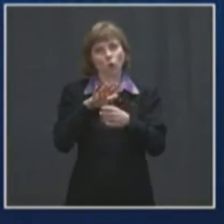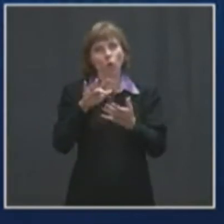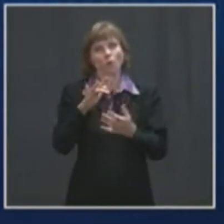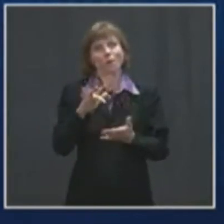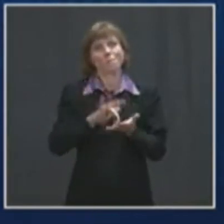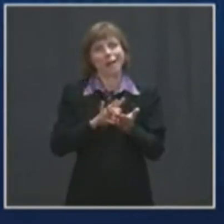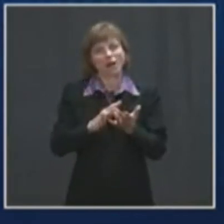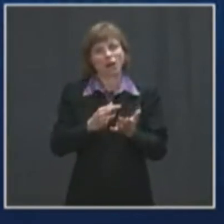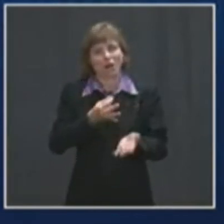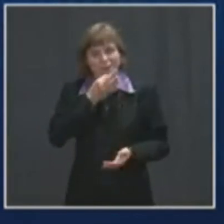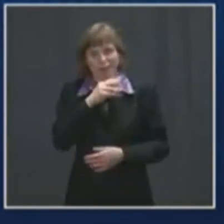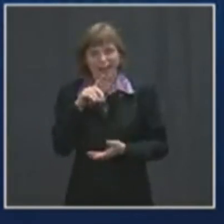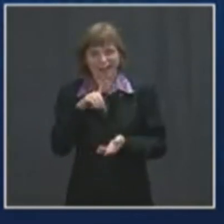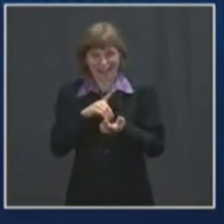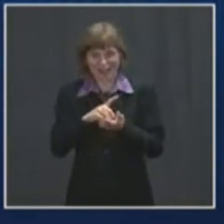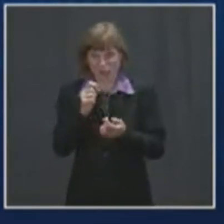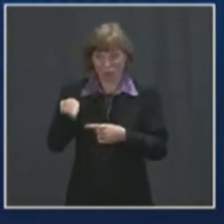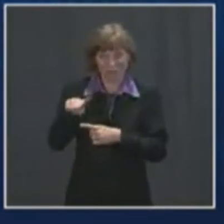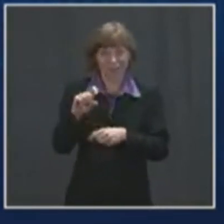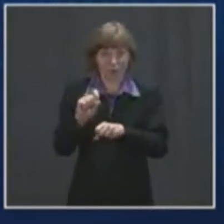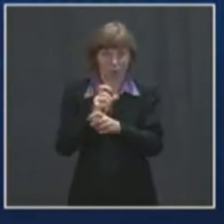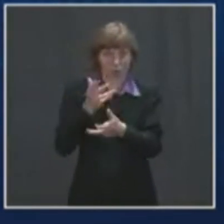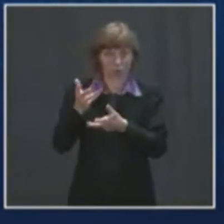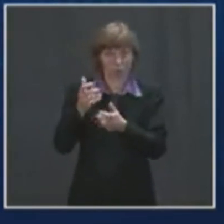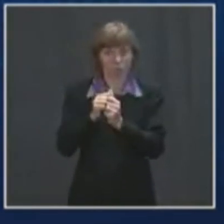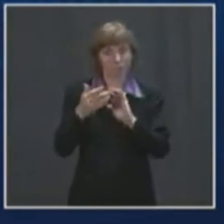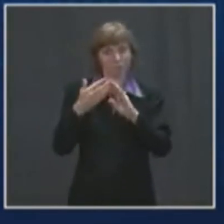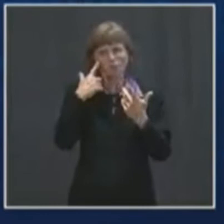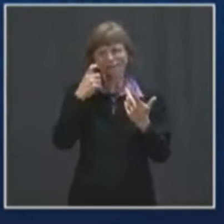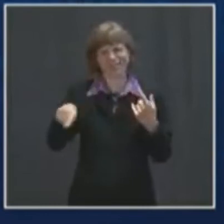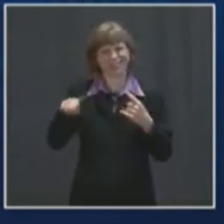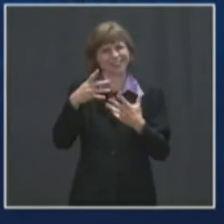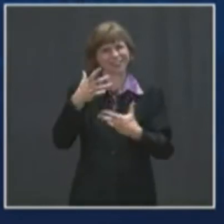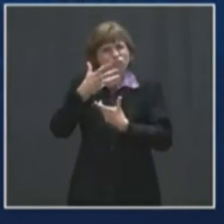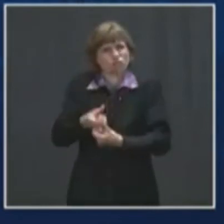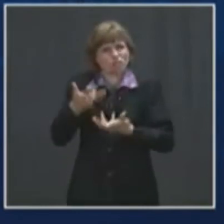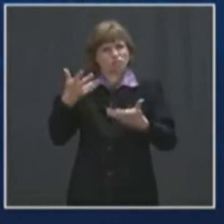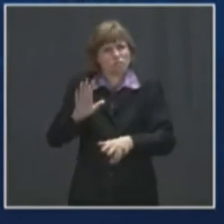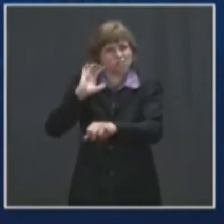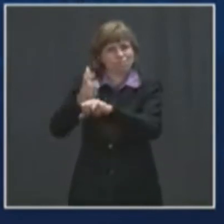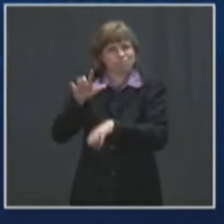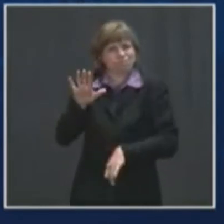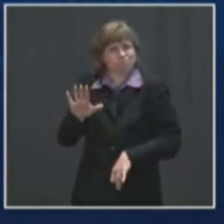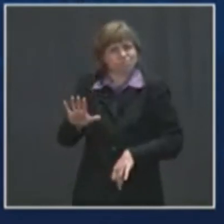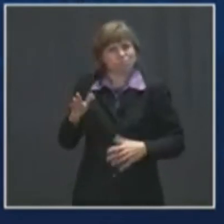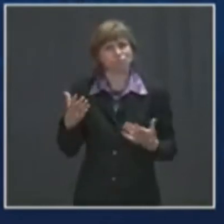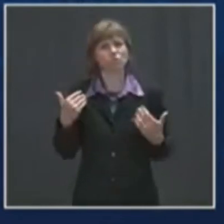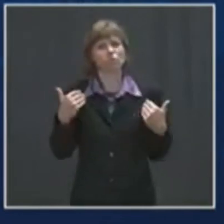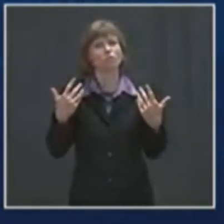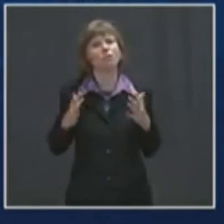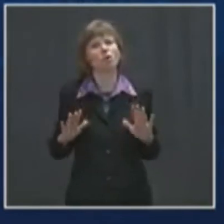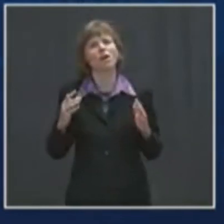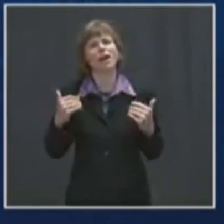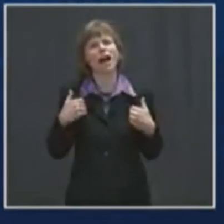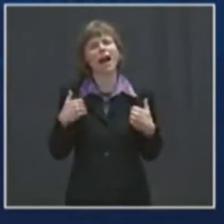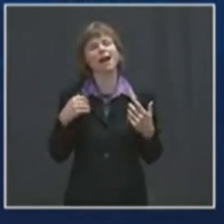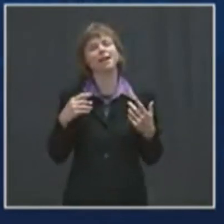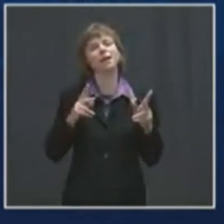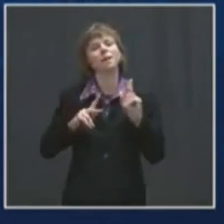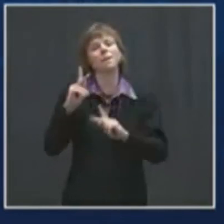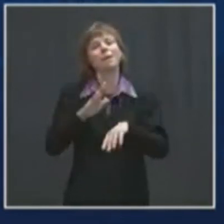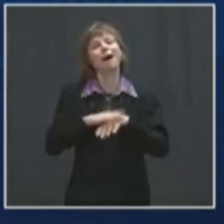clearly with their communities, which are some of the most trusted sources. We've had a lot of officials out on local television, doing local television interviews. So